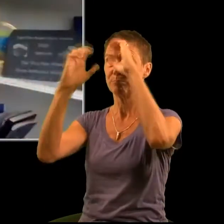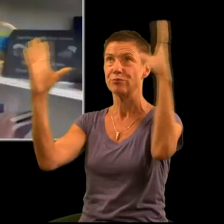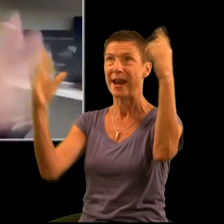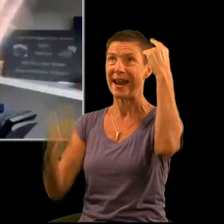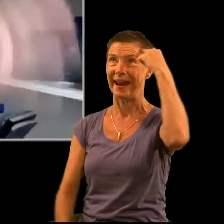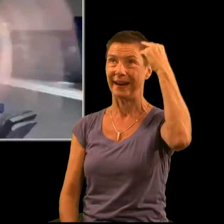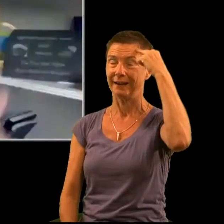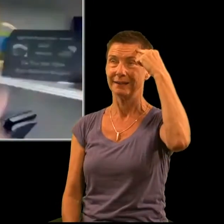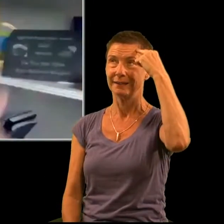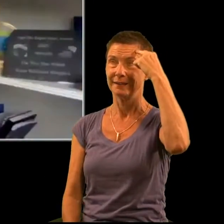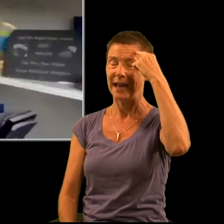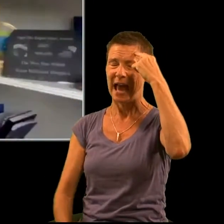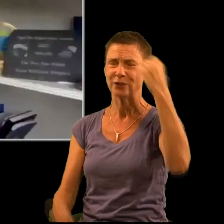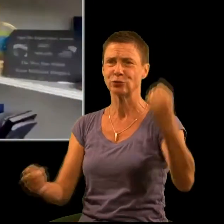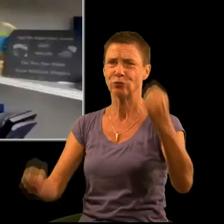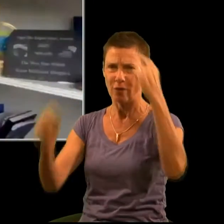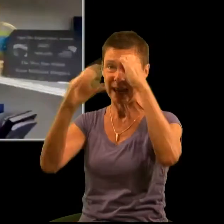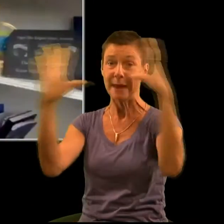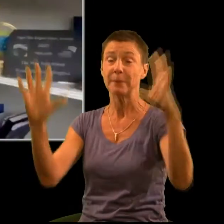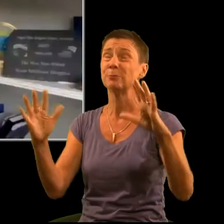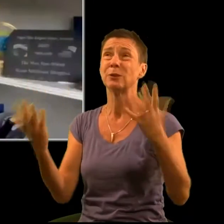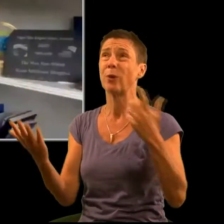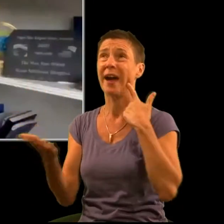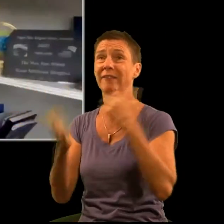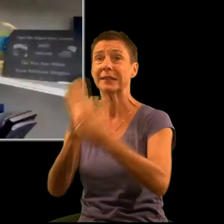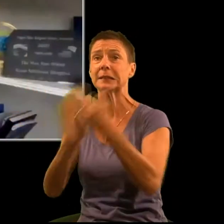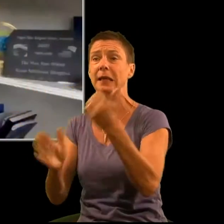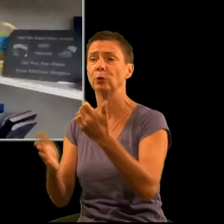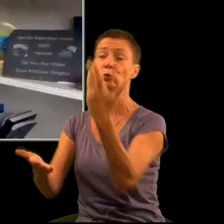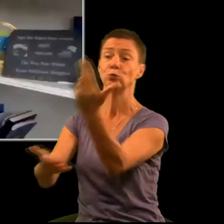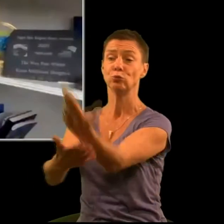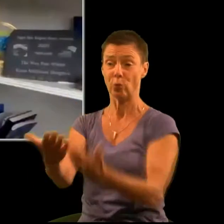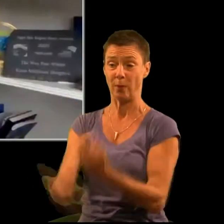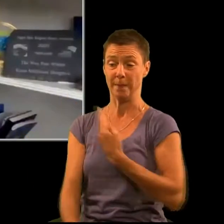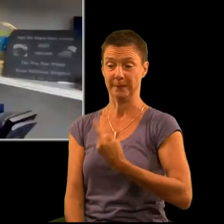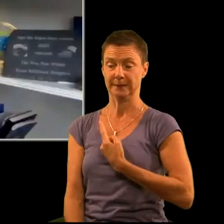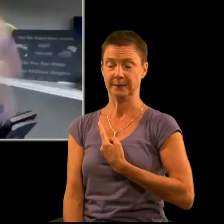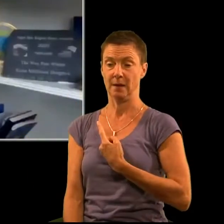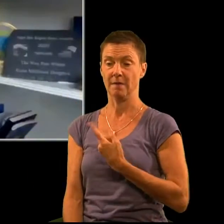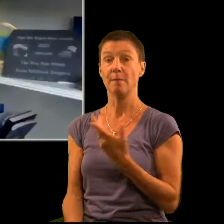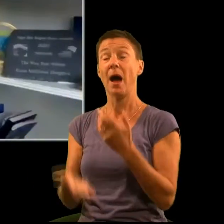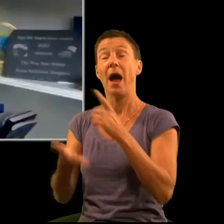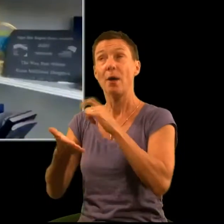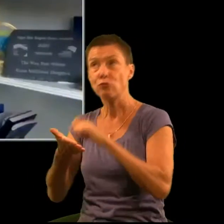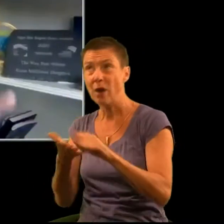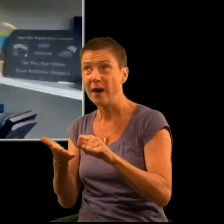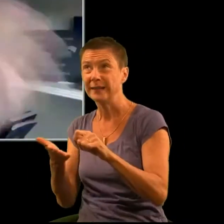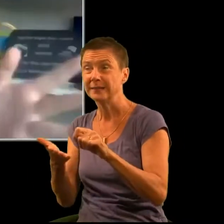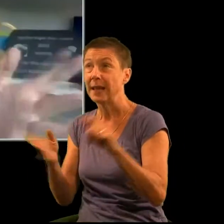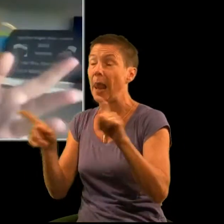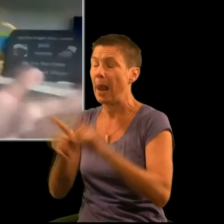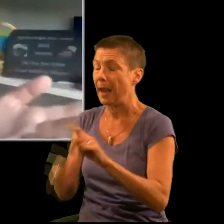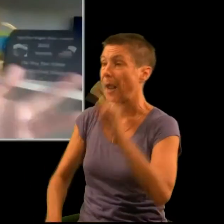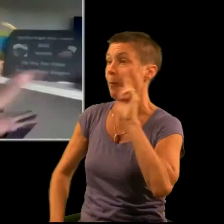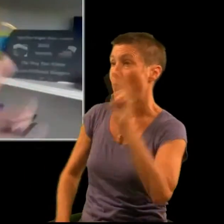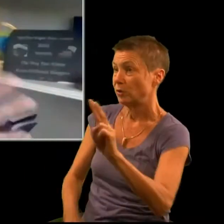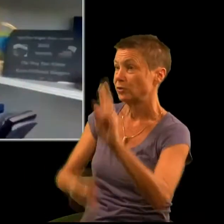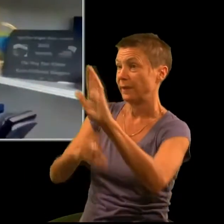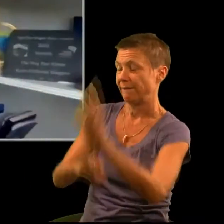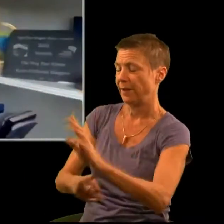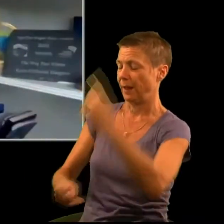it onto paper, but I do write as though I'm watching a